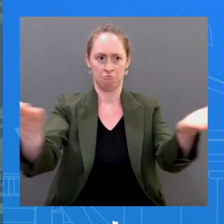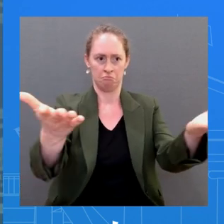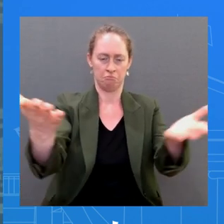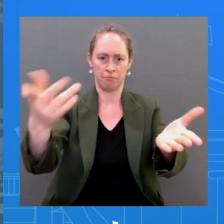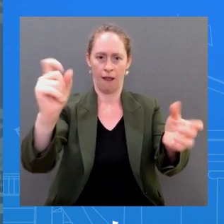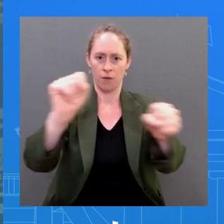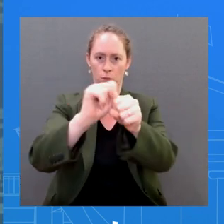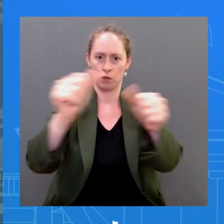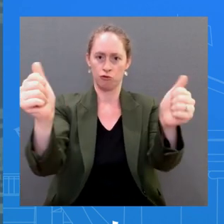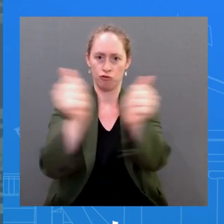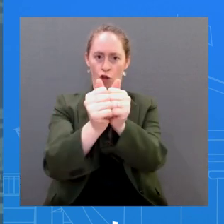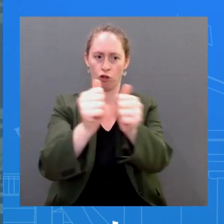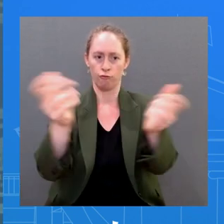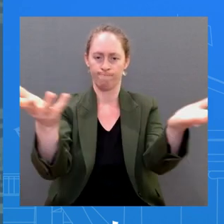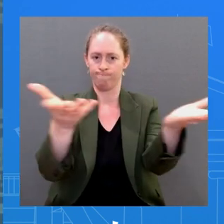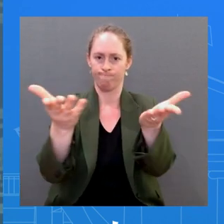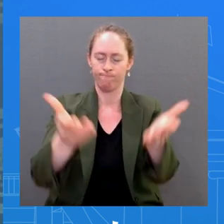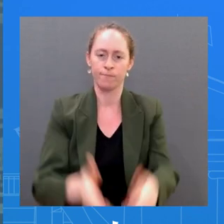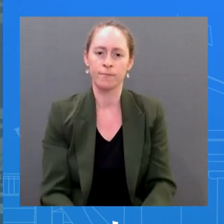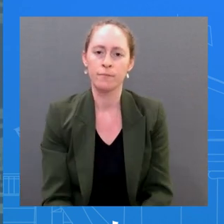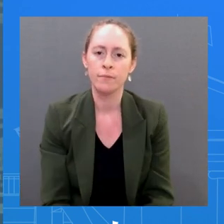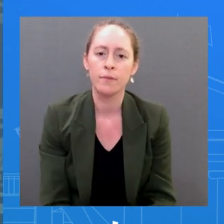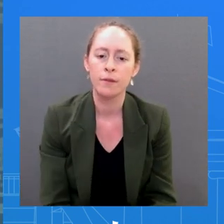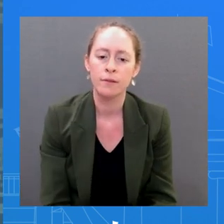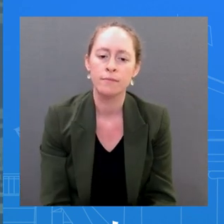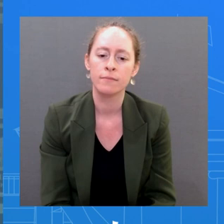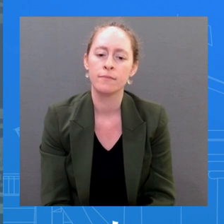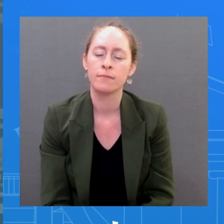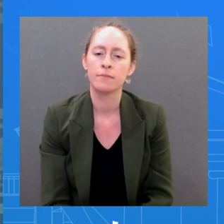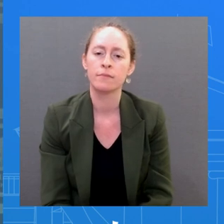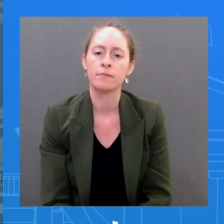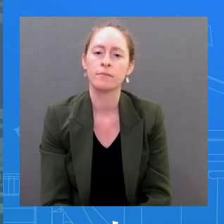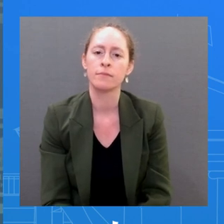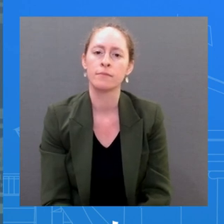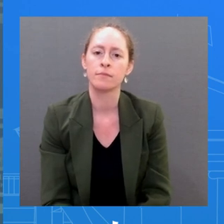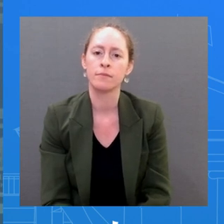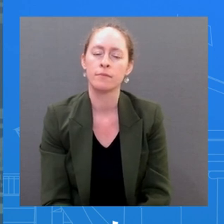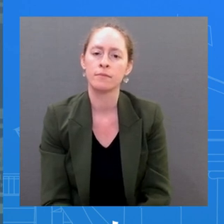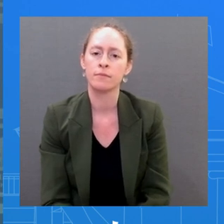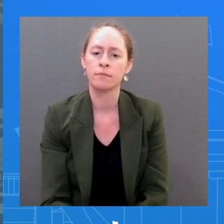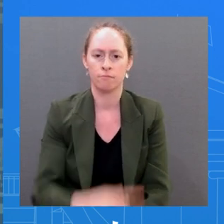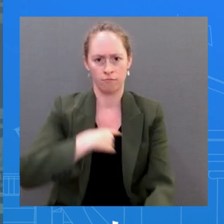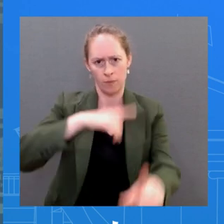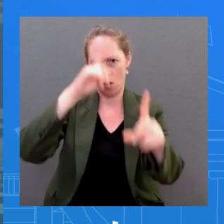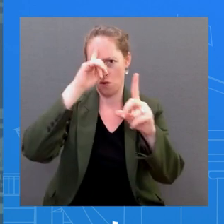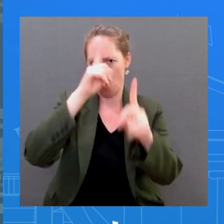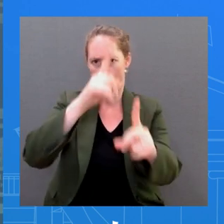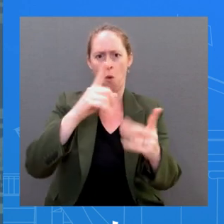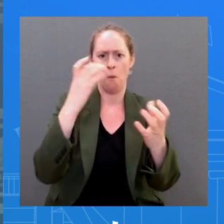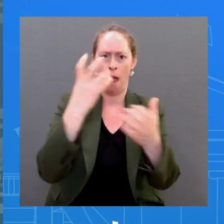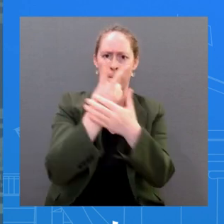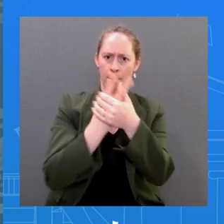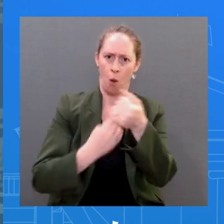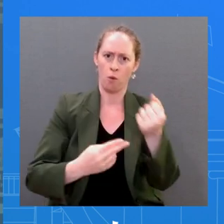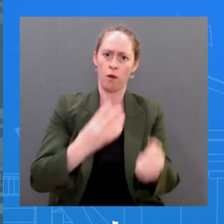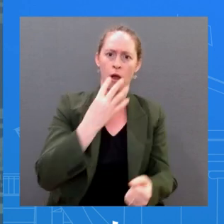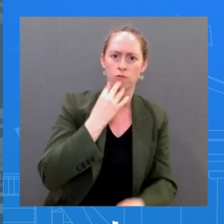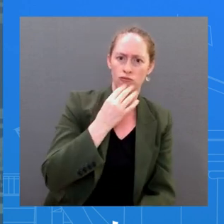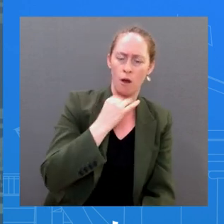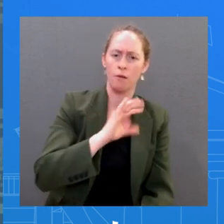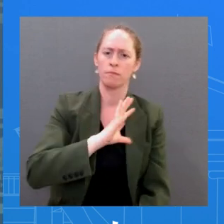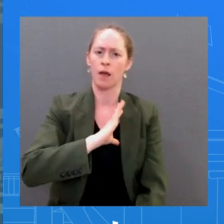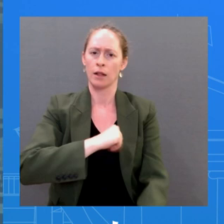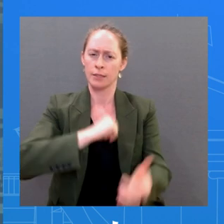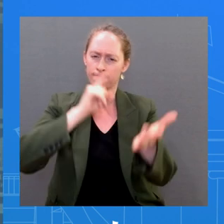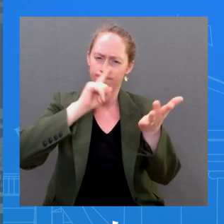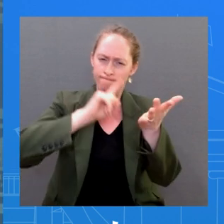officials, the administration's call for thorough, transparent, and impartial investigation of her killing.